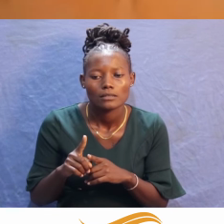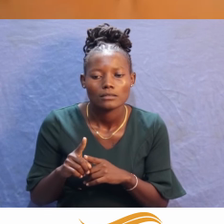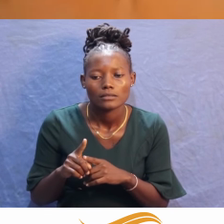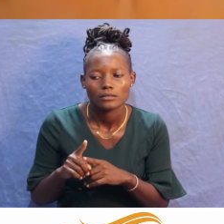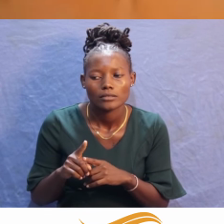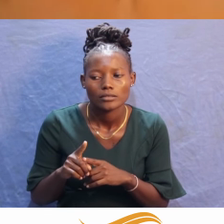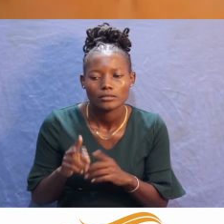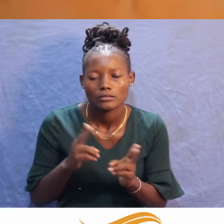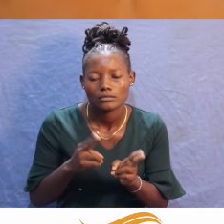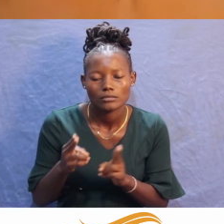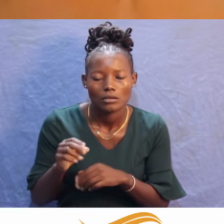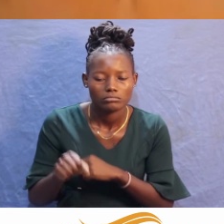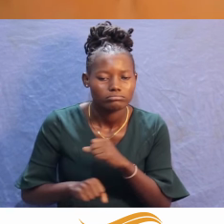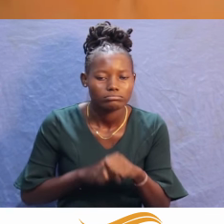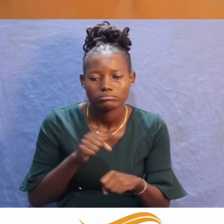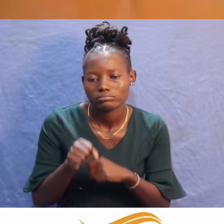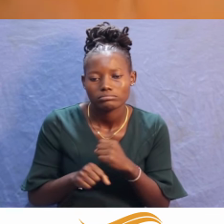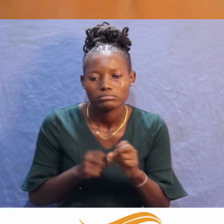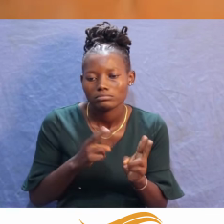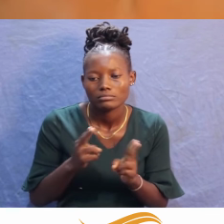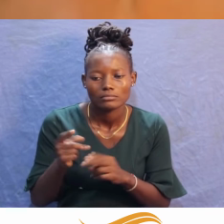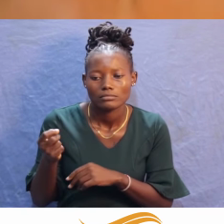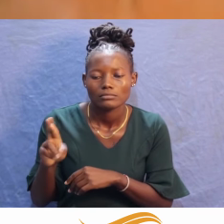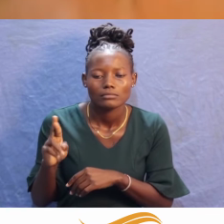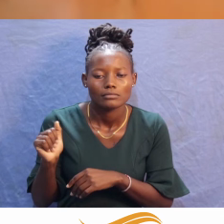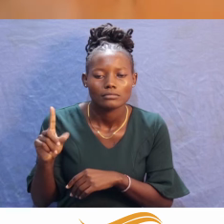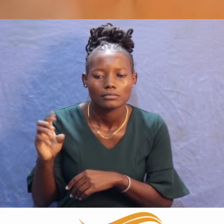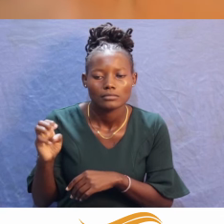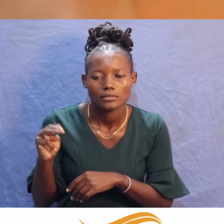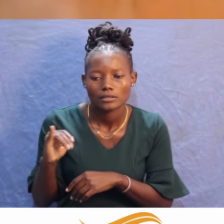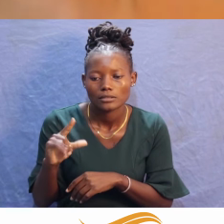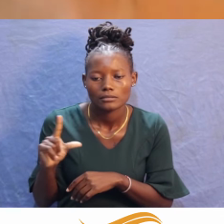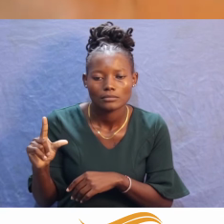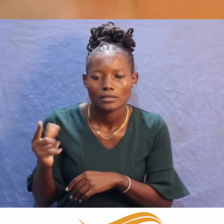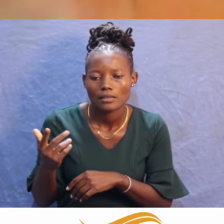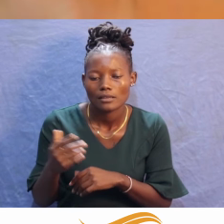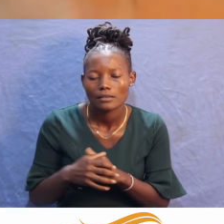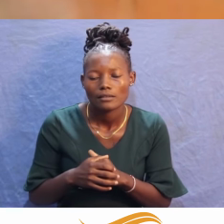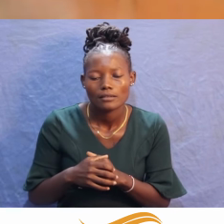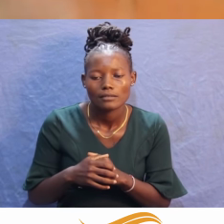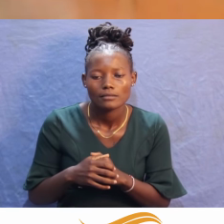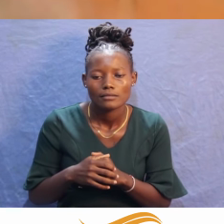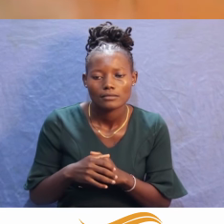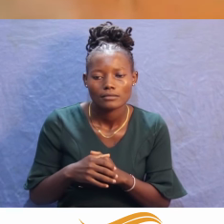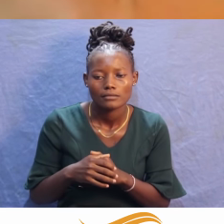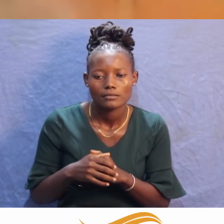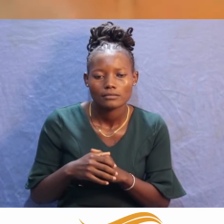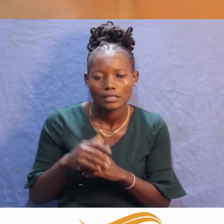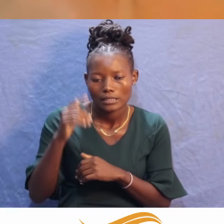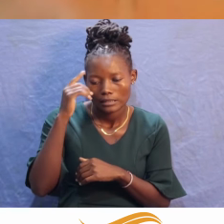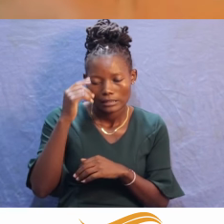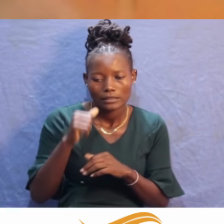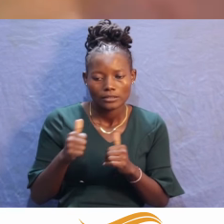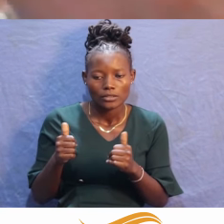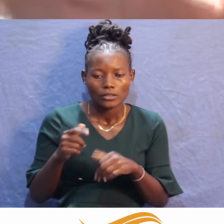a bike, put them on a treadmill, put them on a I'm not a recumbent bike. I don't think we work as well on a recumbent bike we